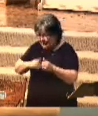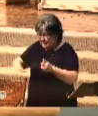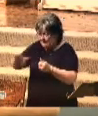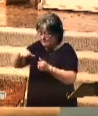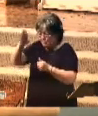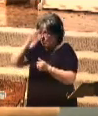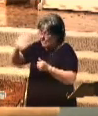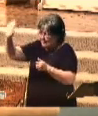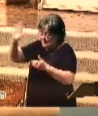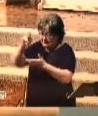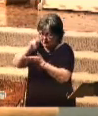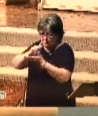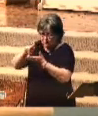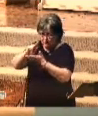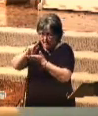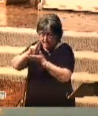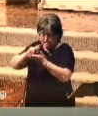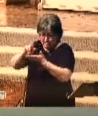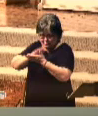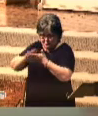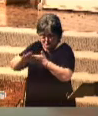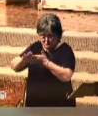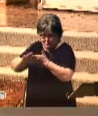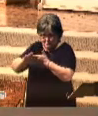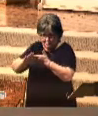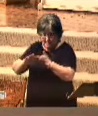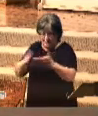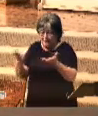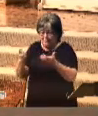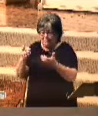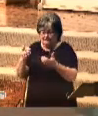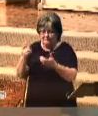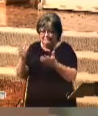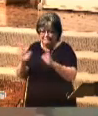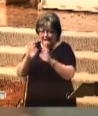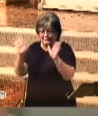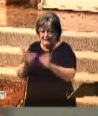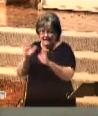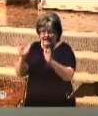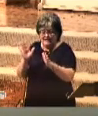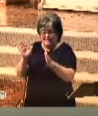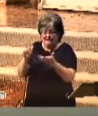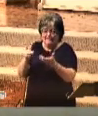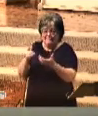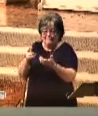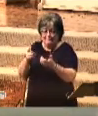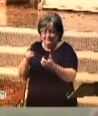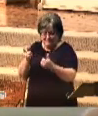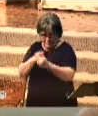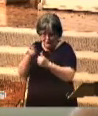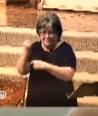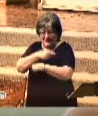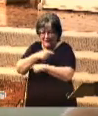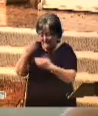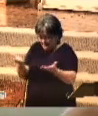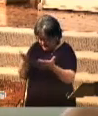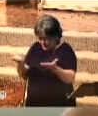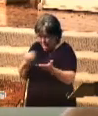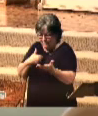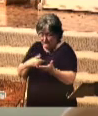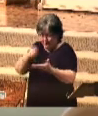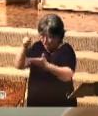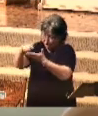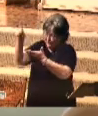First way we can do that is seek God on Sunday. Here you are. I'm preaching to the choir. You can check this off. I did that, Lord.